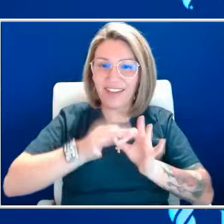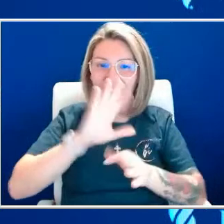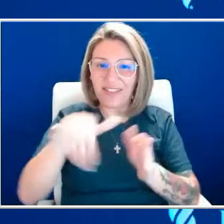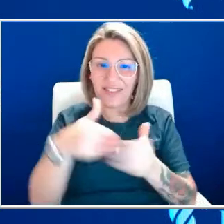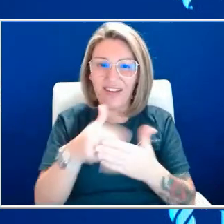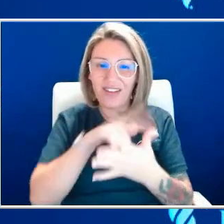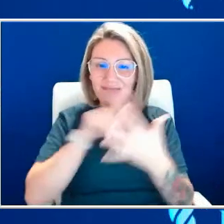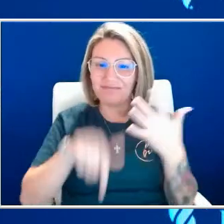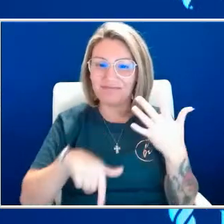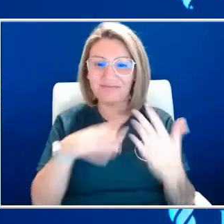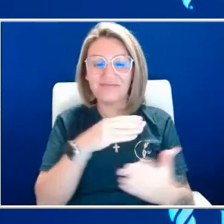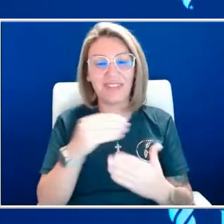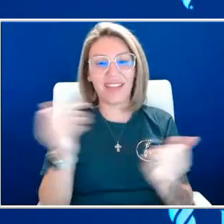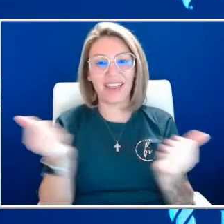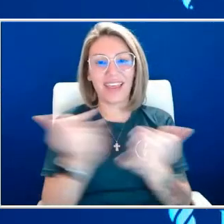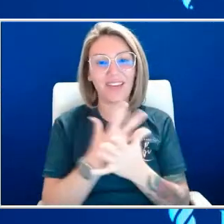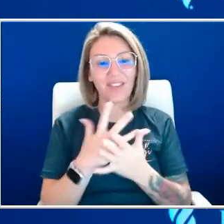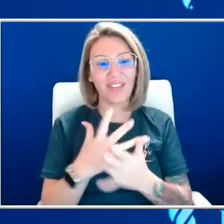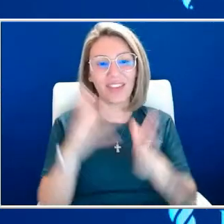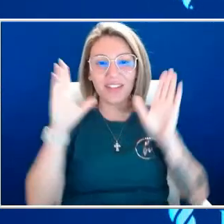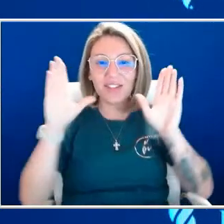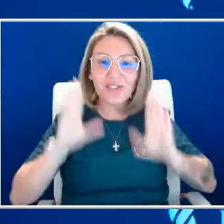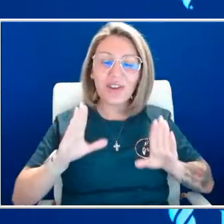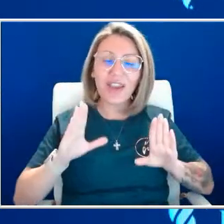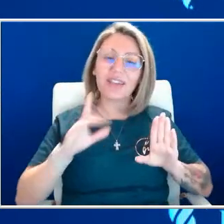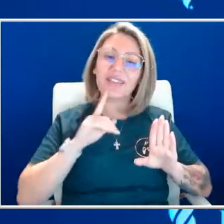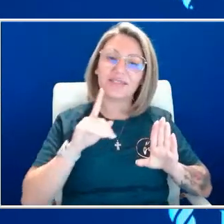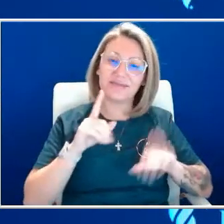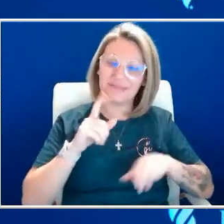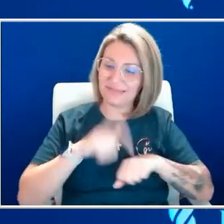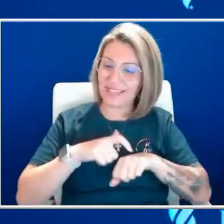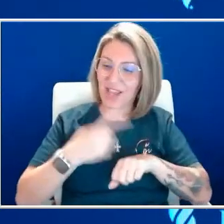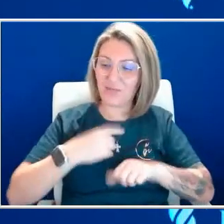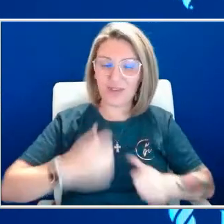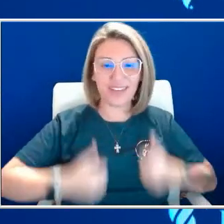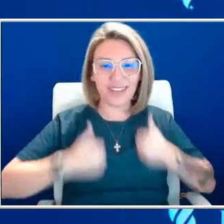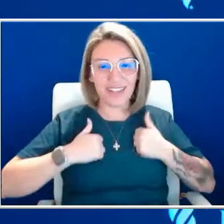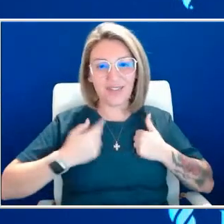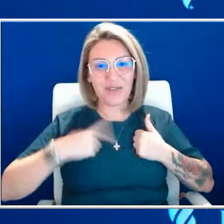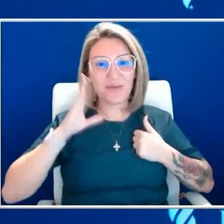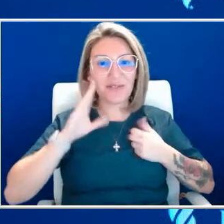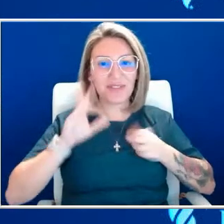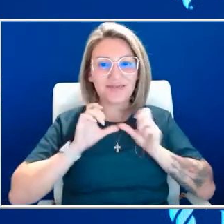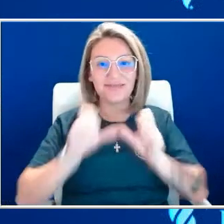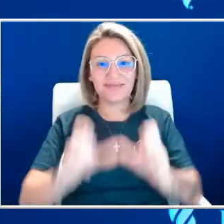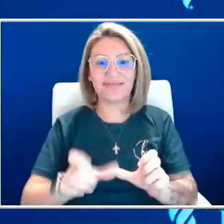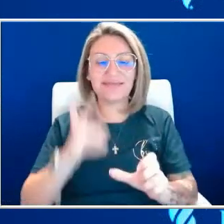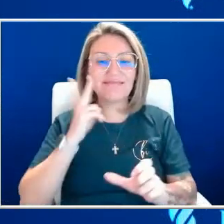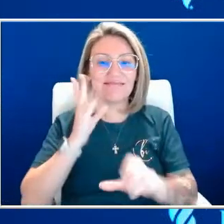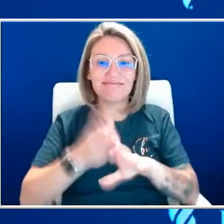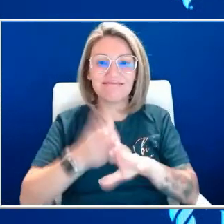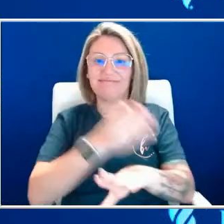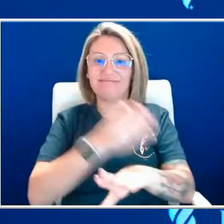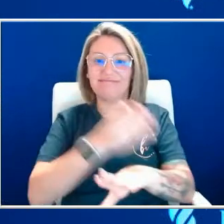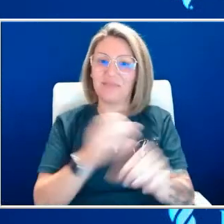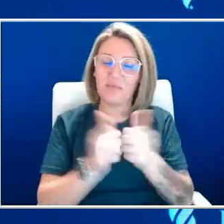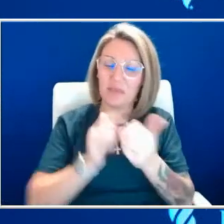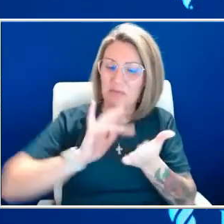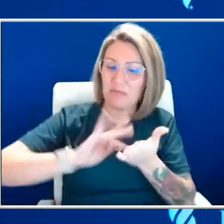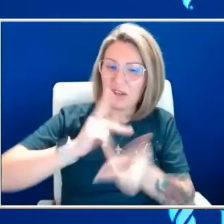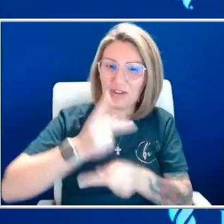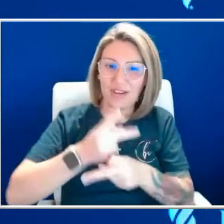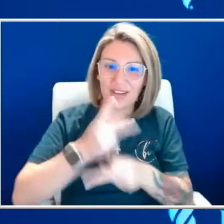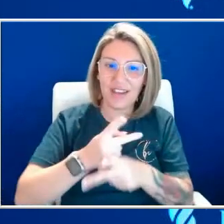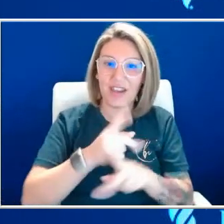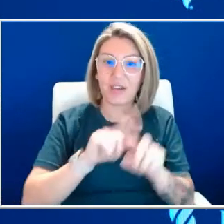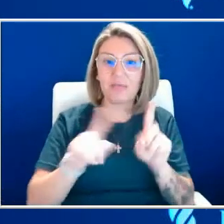think it's just a great time we're living in. We will continue to see increases and improvements in medical care, but most of